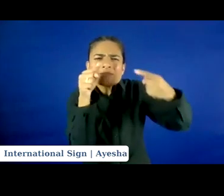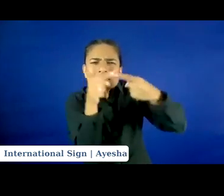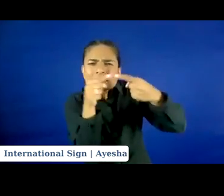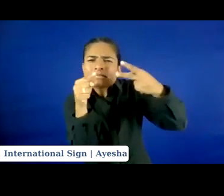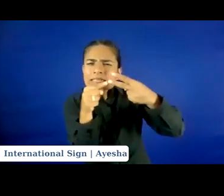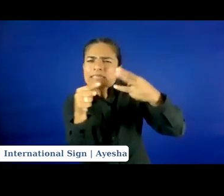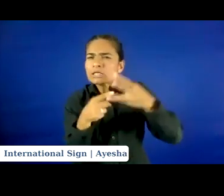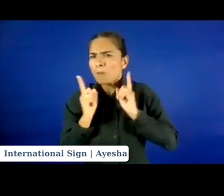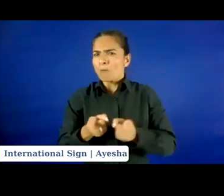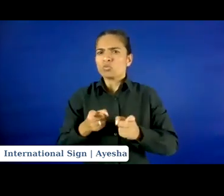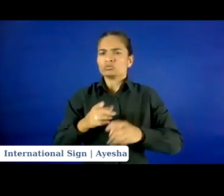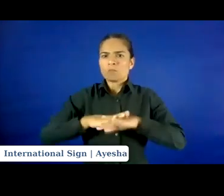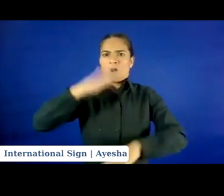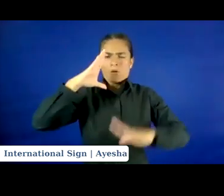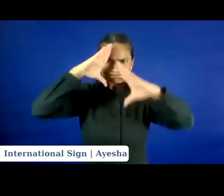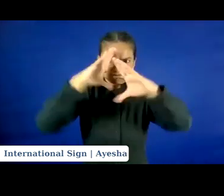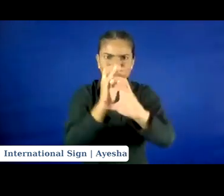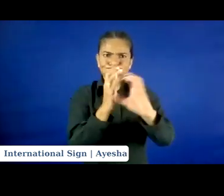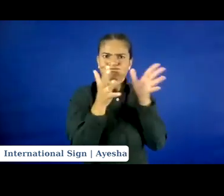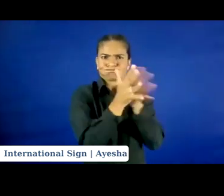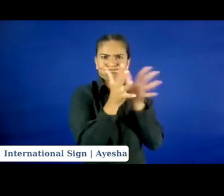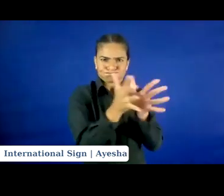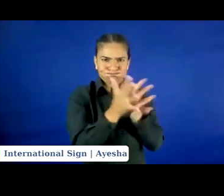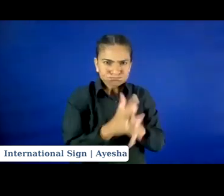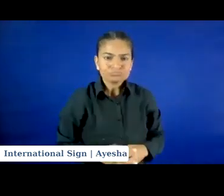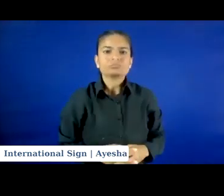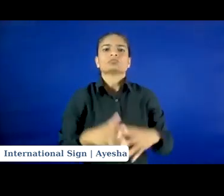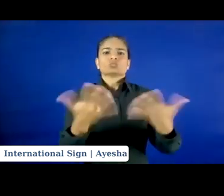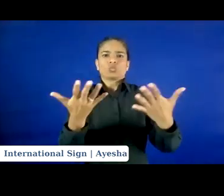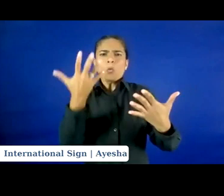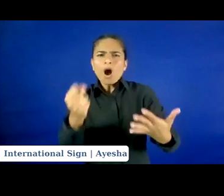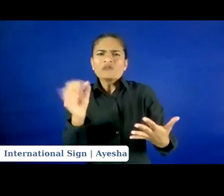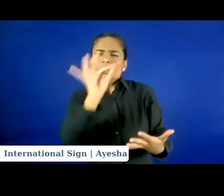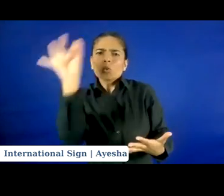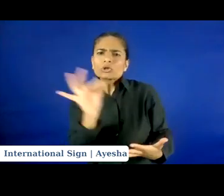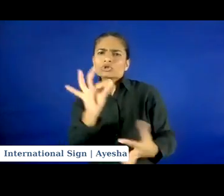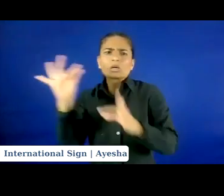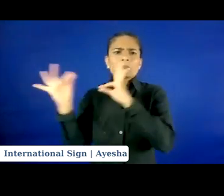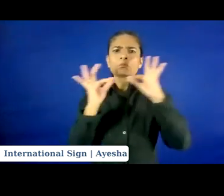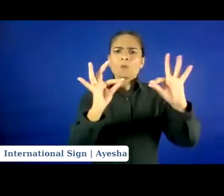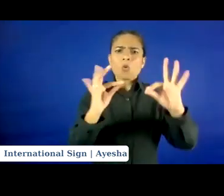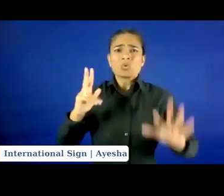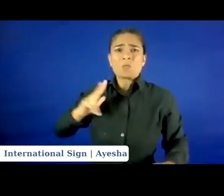there was a question posted in Portuguese. So we're going to translate